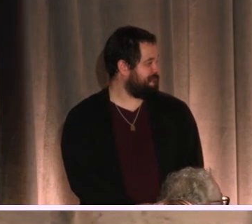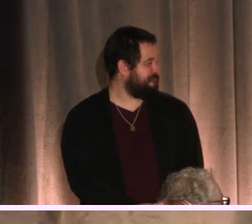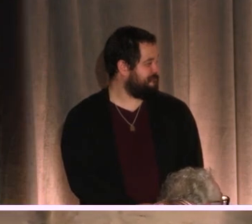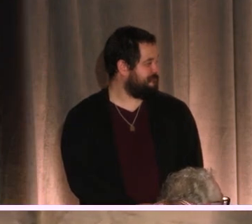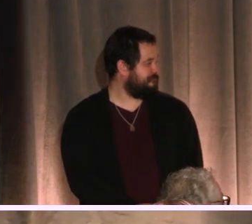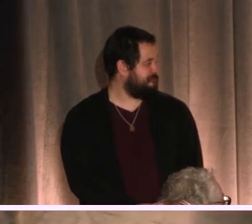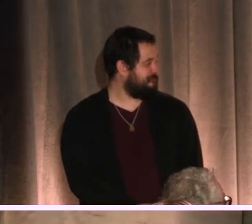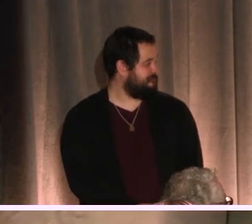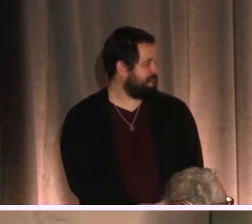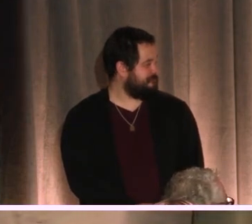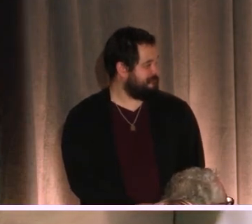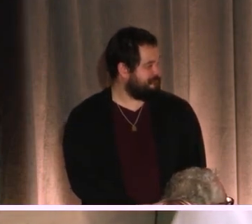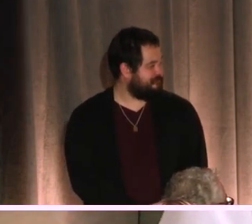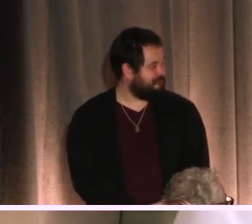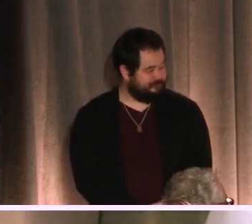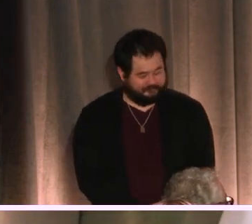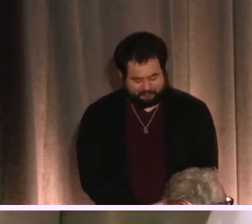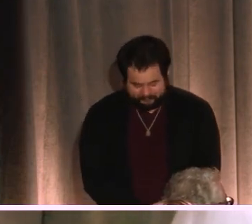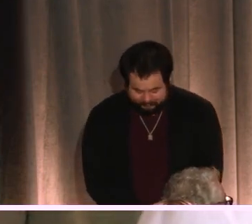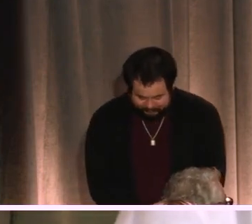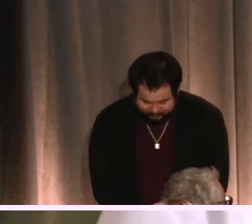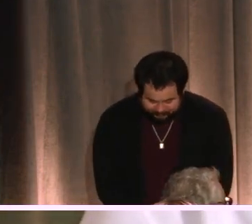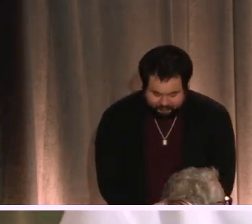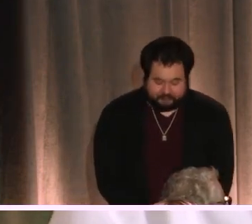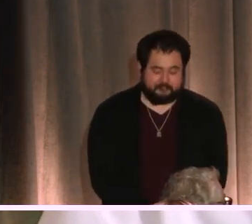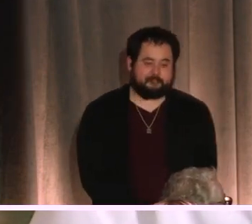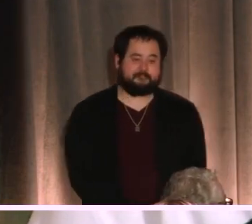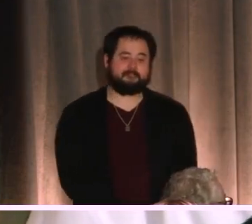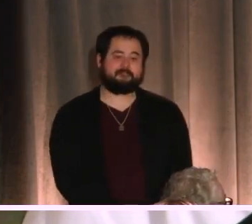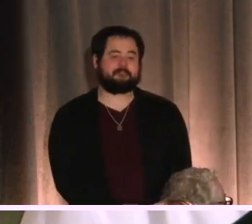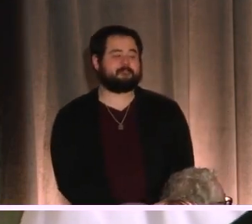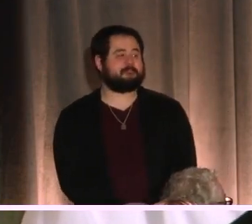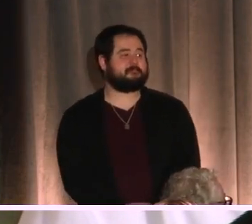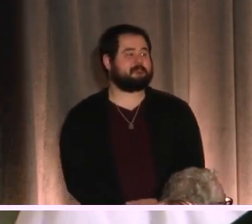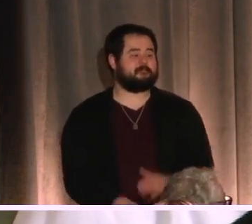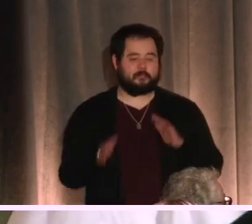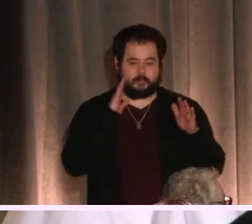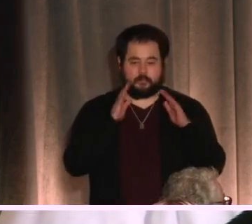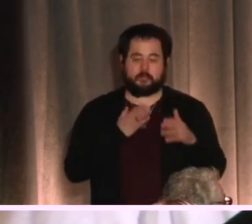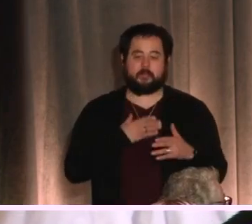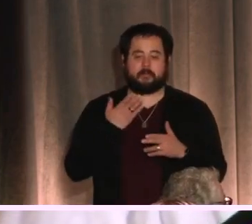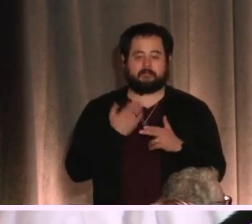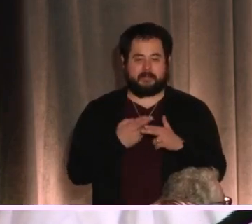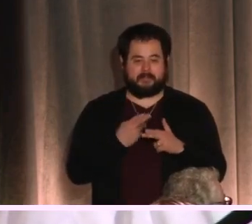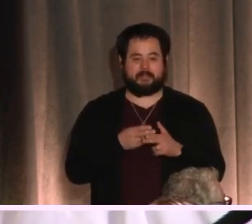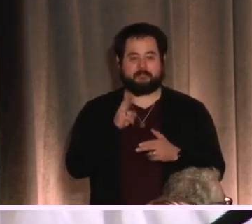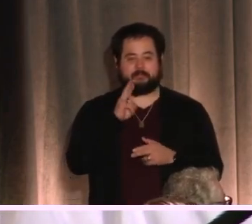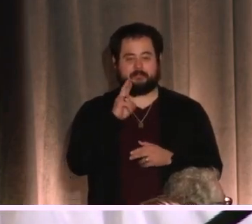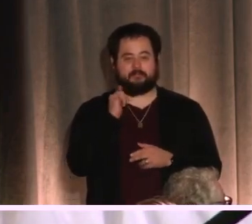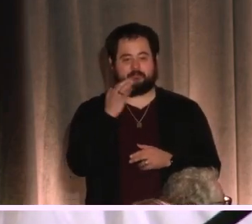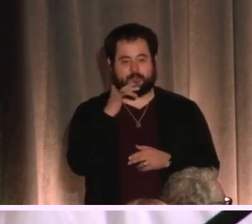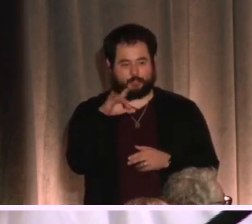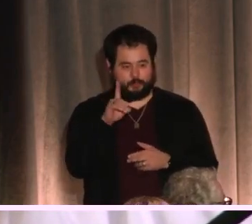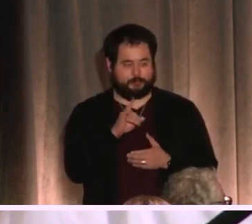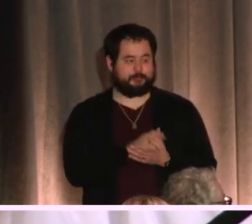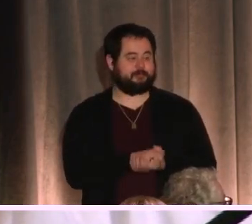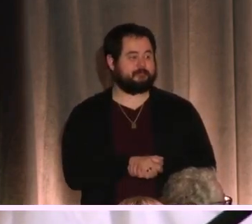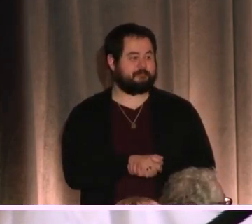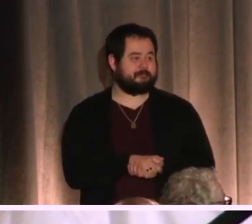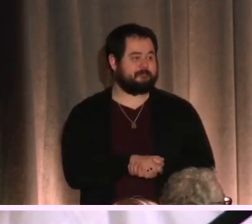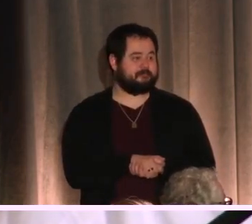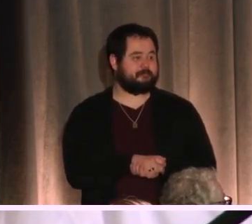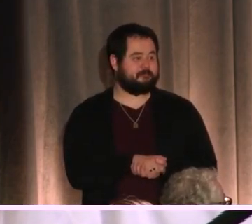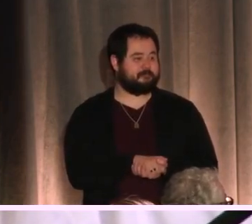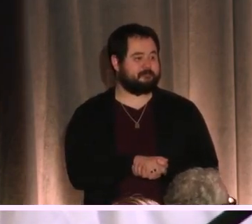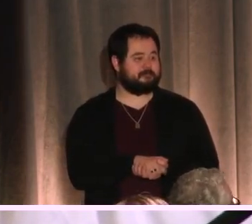You ready? Hello, my name is Richard. Hello, my name is Richard. Hello, my name is Richard. I'm